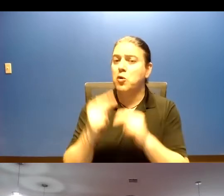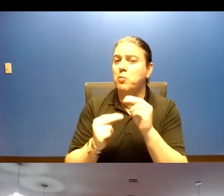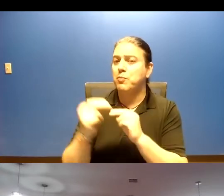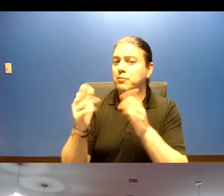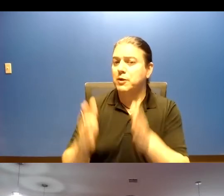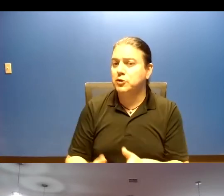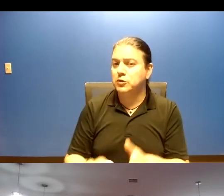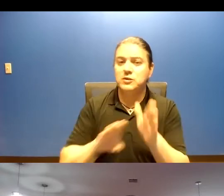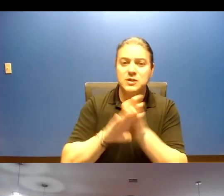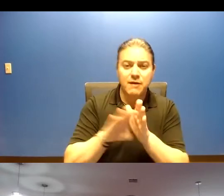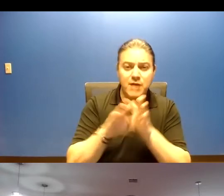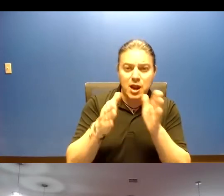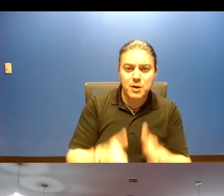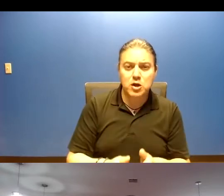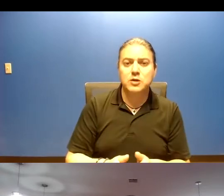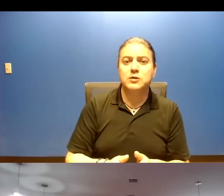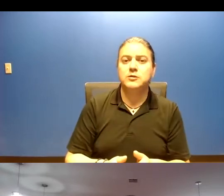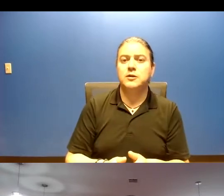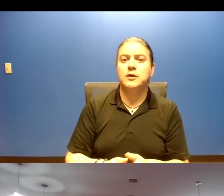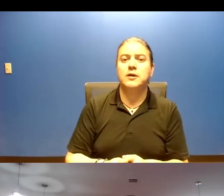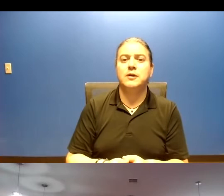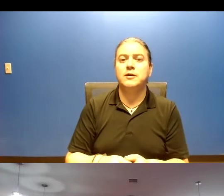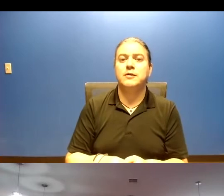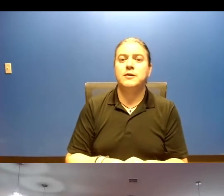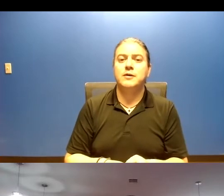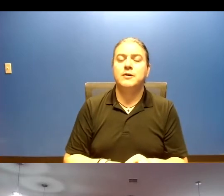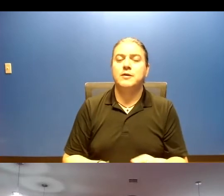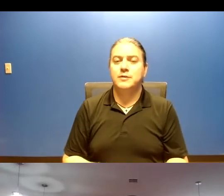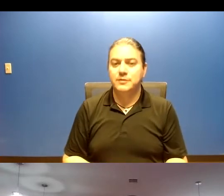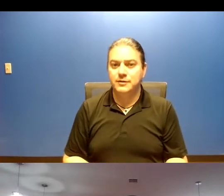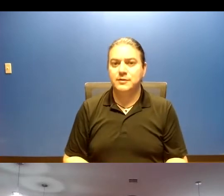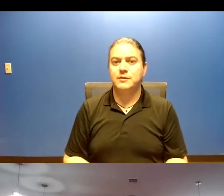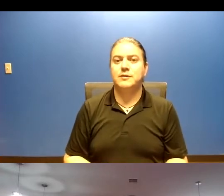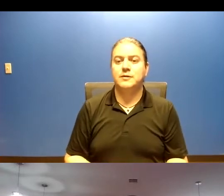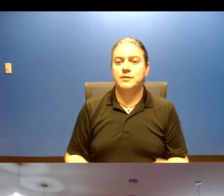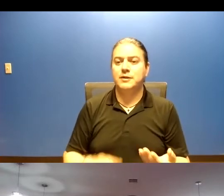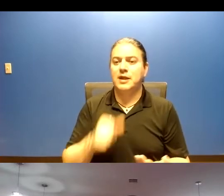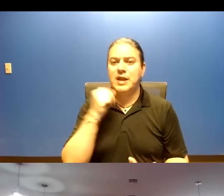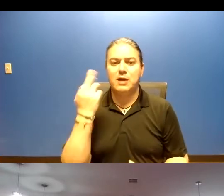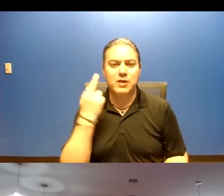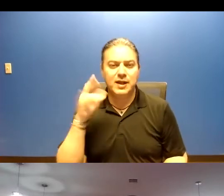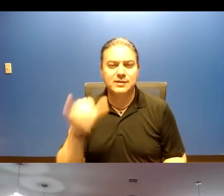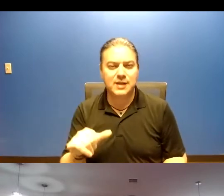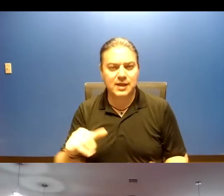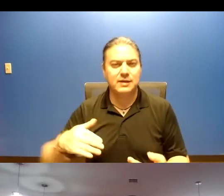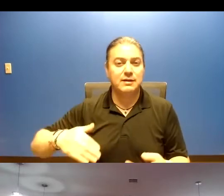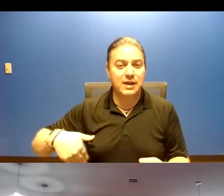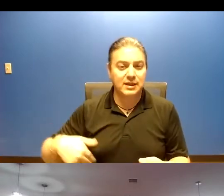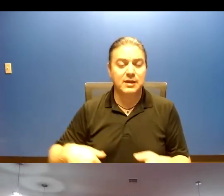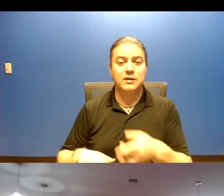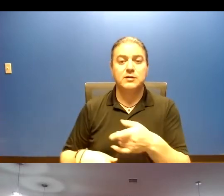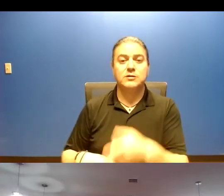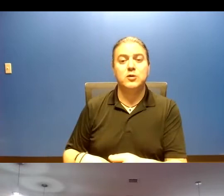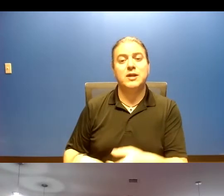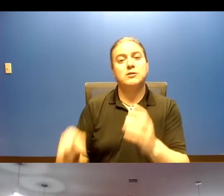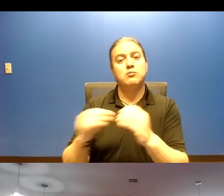developers haven't quite connected that comment and that thought in their head, that this is really a